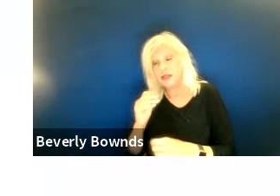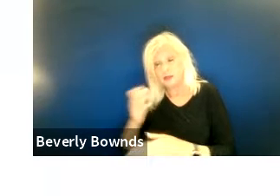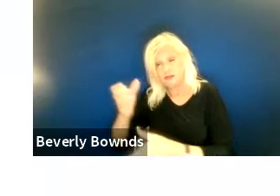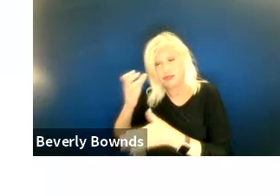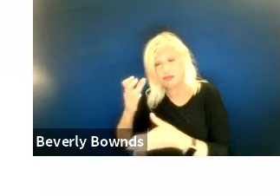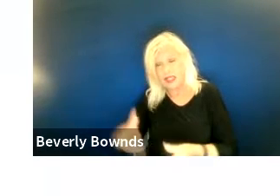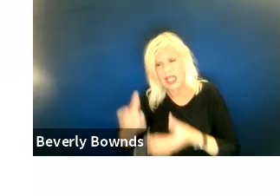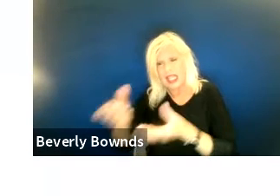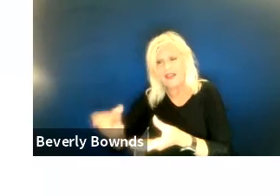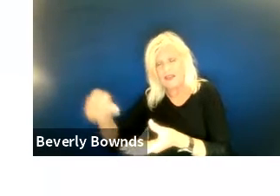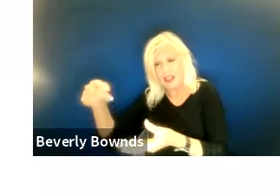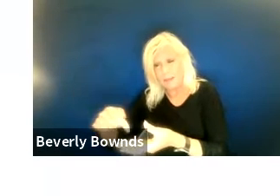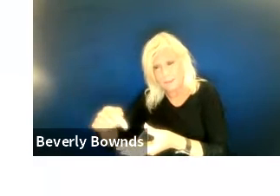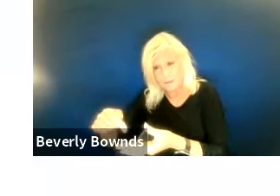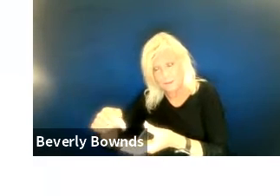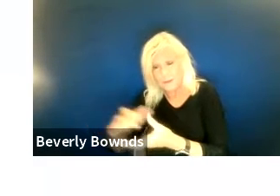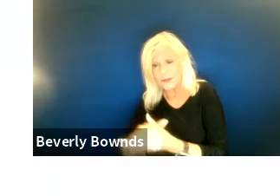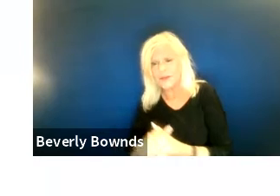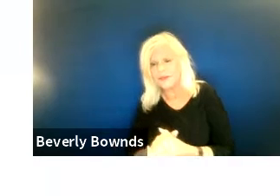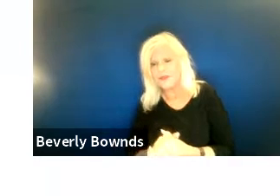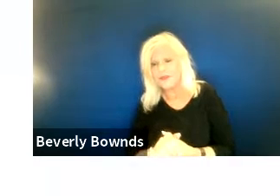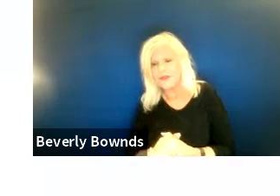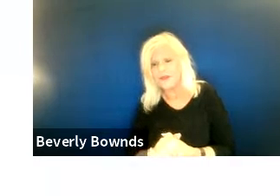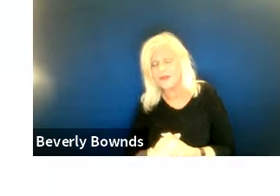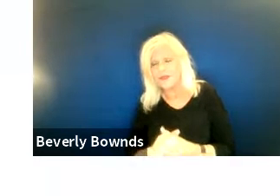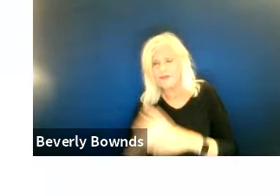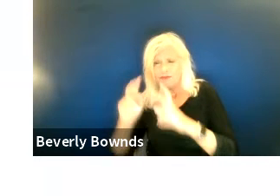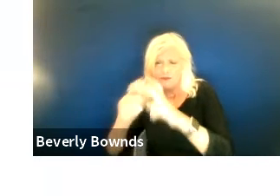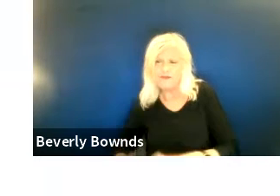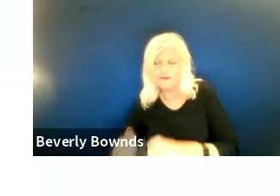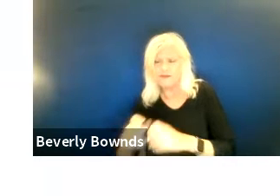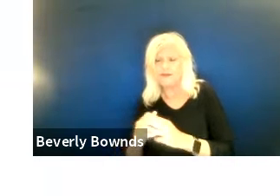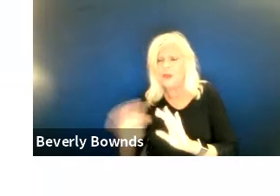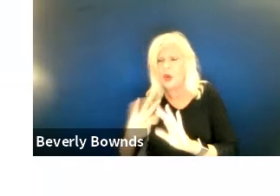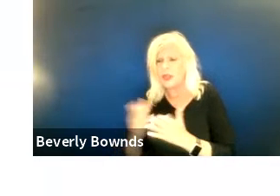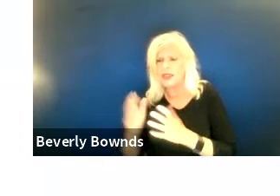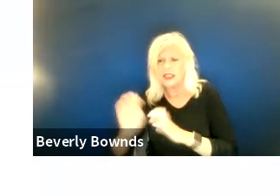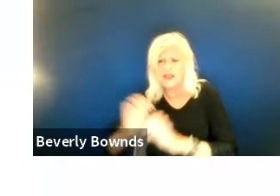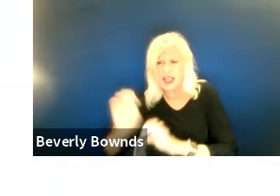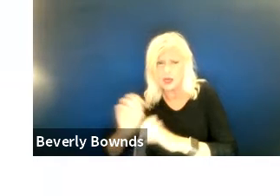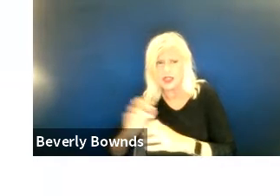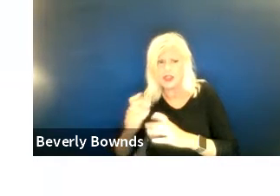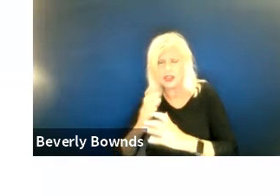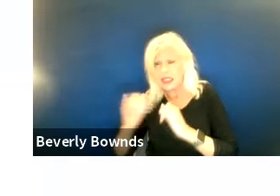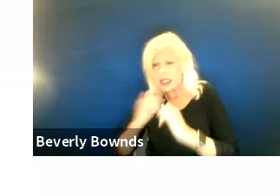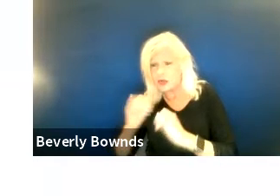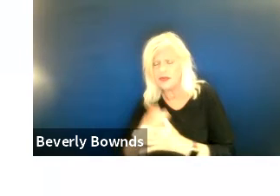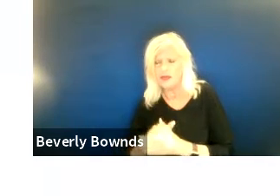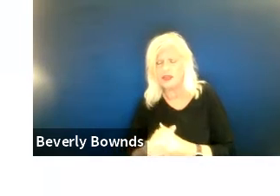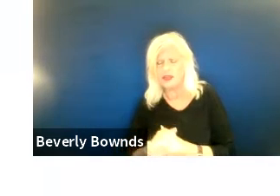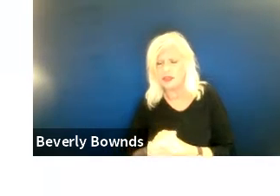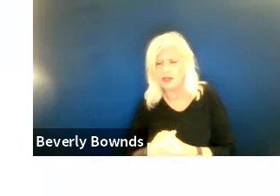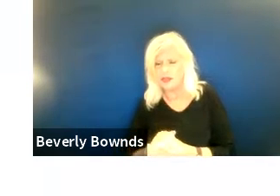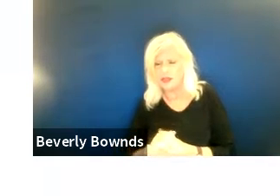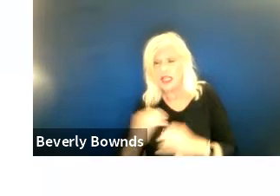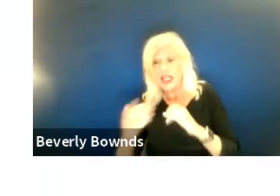they performed what is known as a heuristic evaluation and also post-intervention surveys and interviews. And the